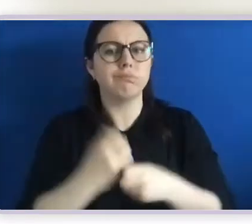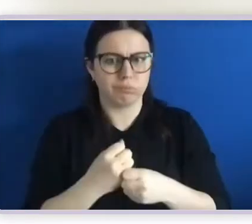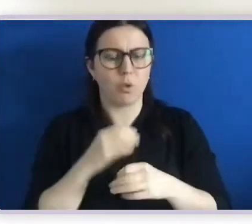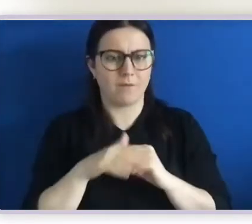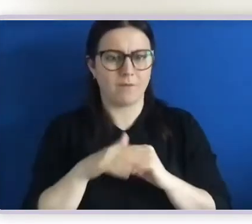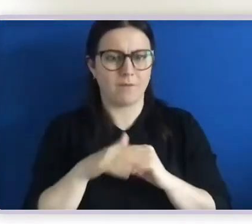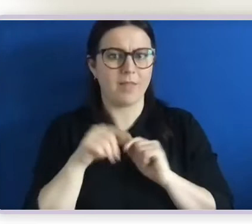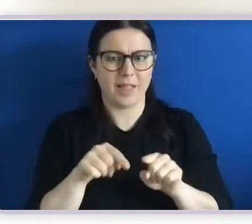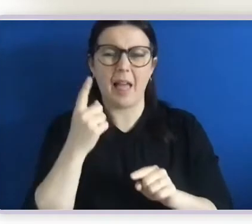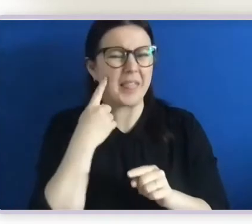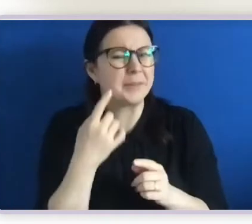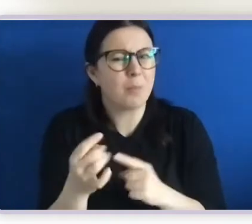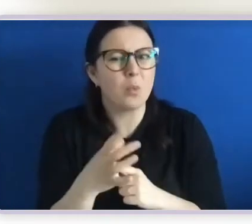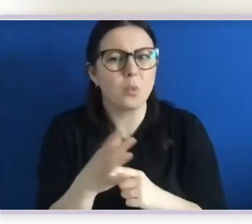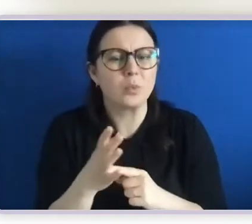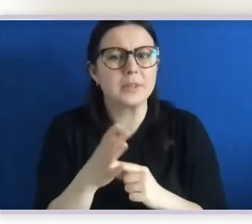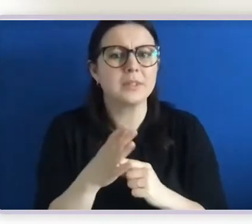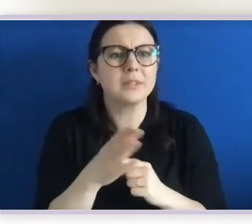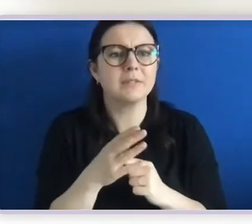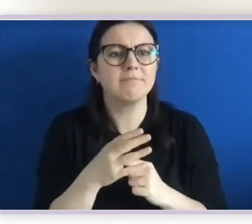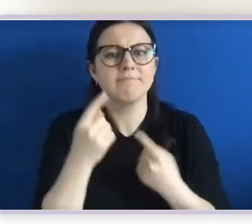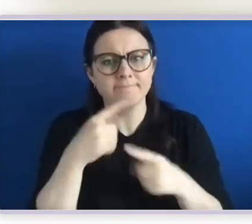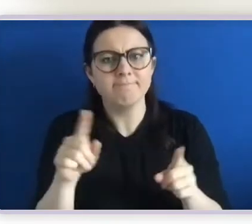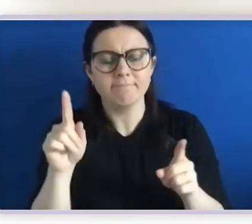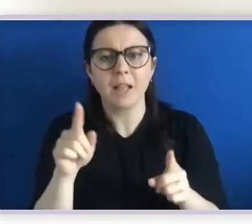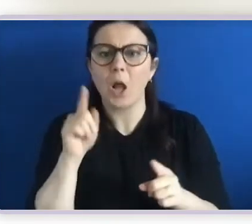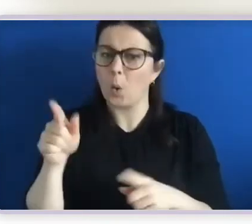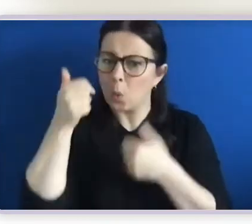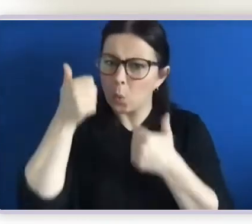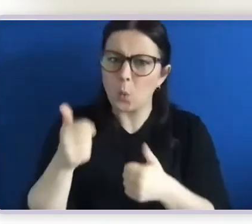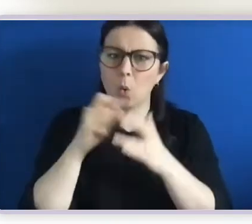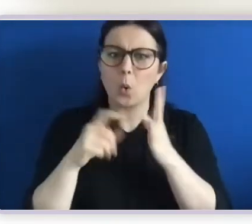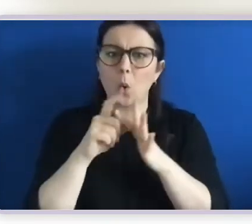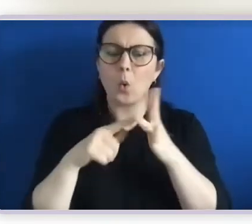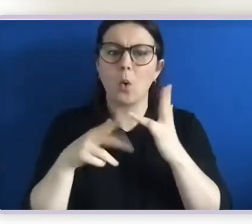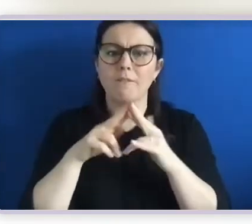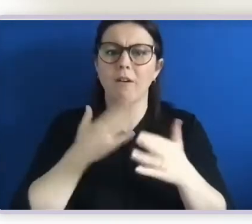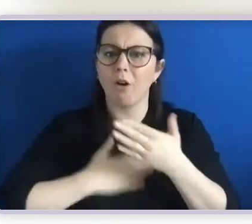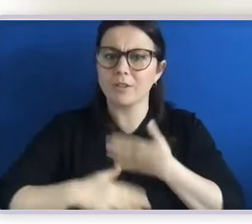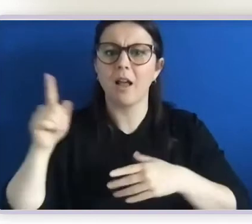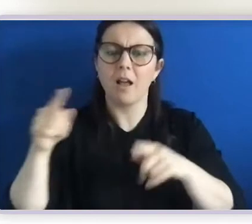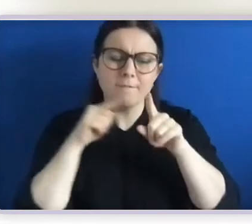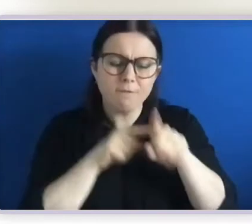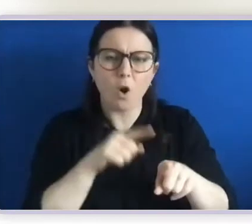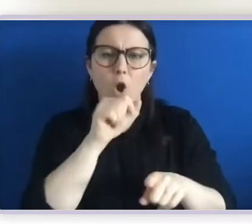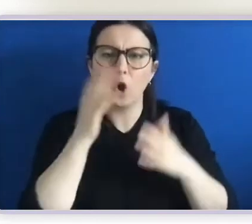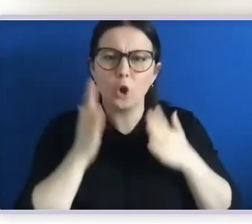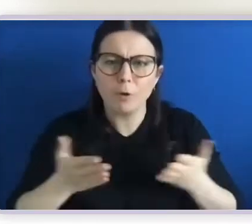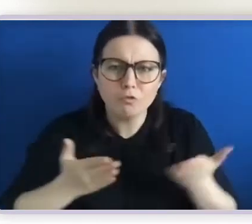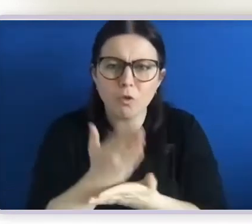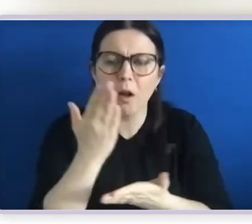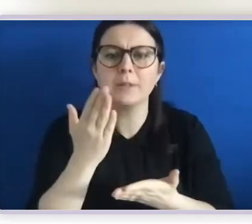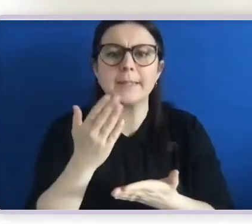it's important to realise that it's a very good code of conduct. It speaks to human rights and some important principles. It's